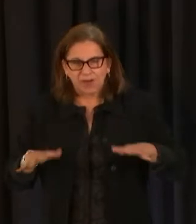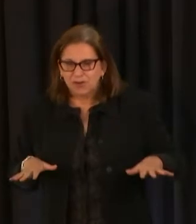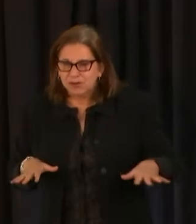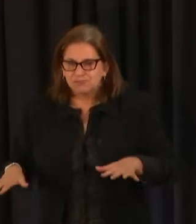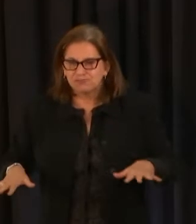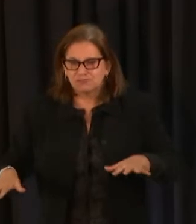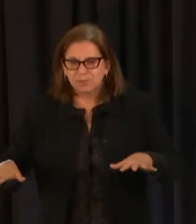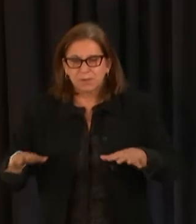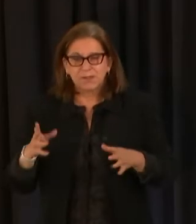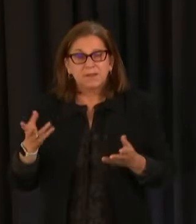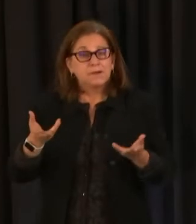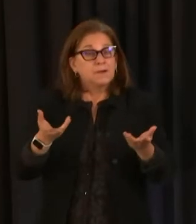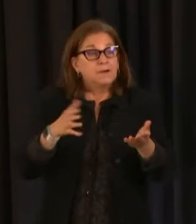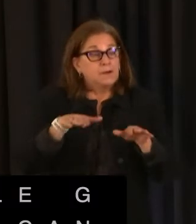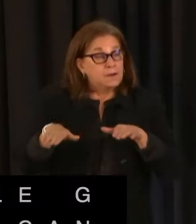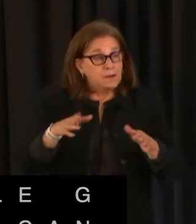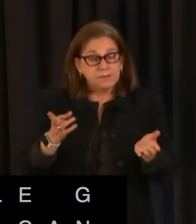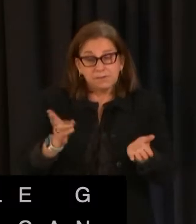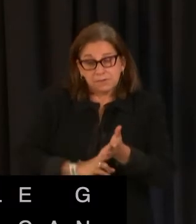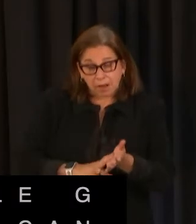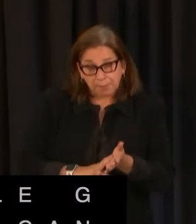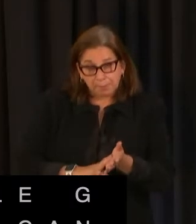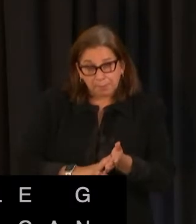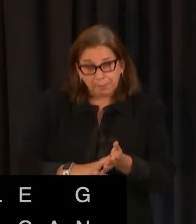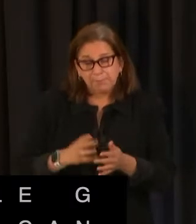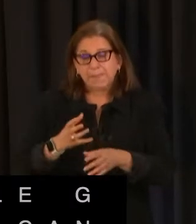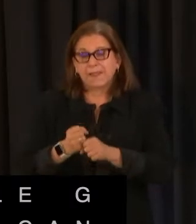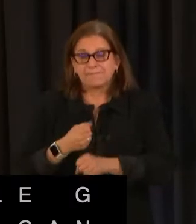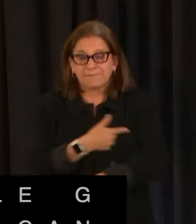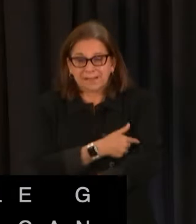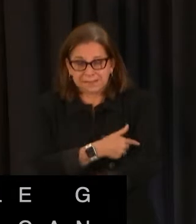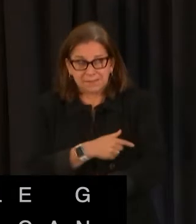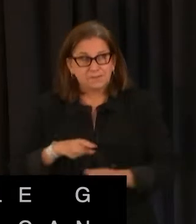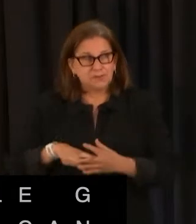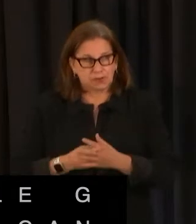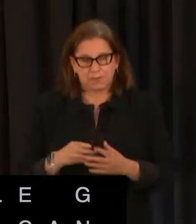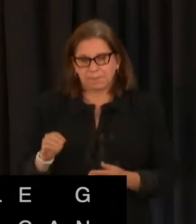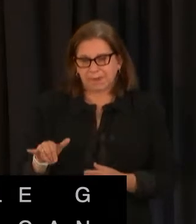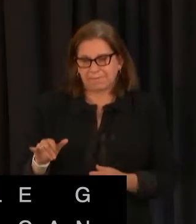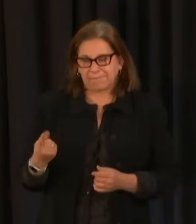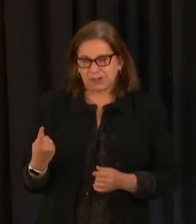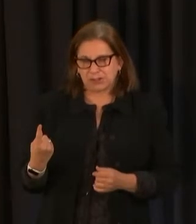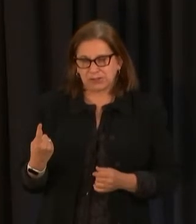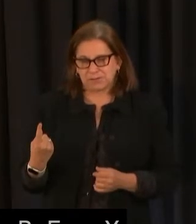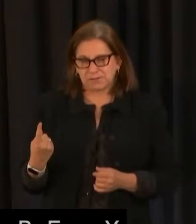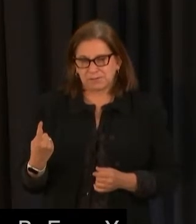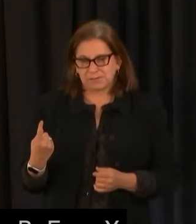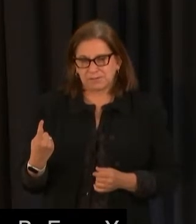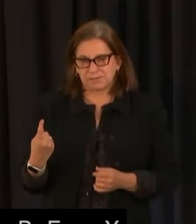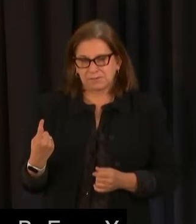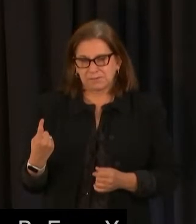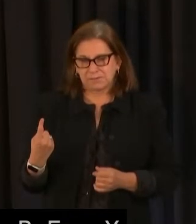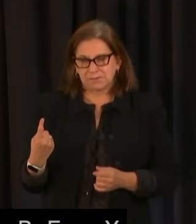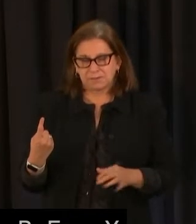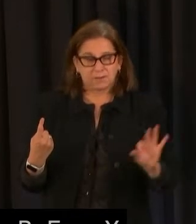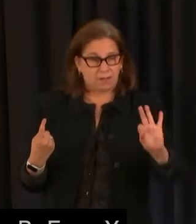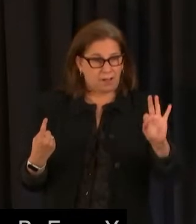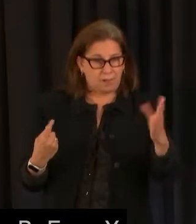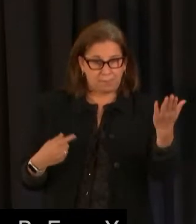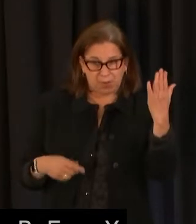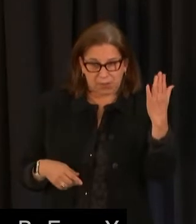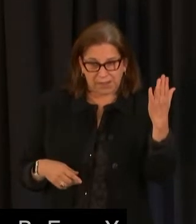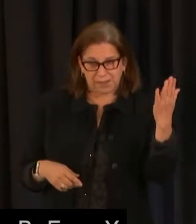get vaccinated. Again, that's going to be on May the 1st, and the canvas start times are 9